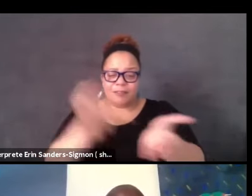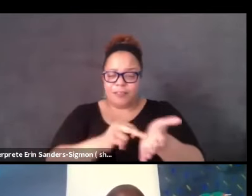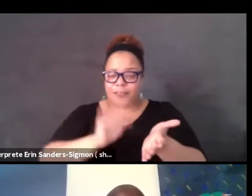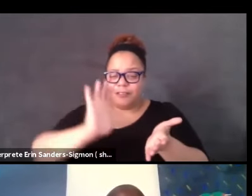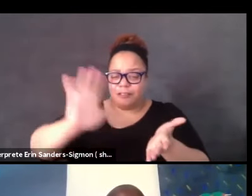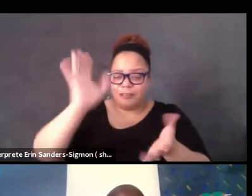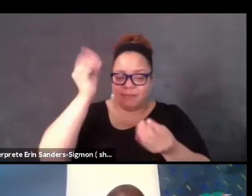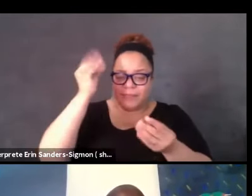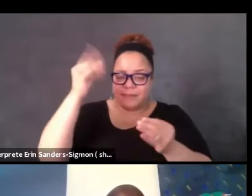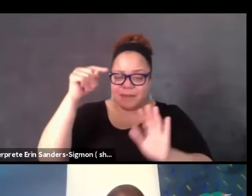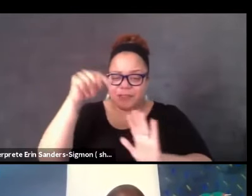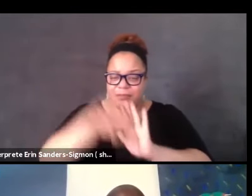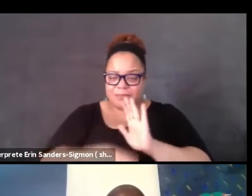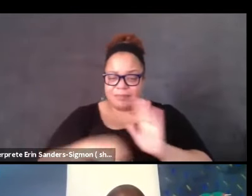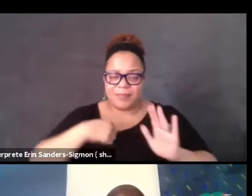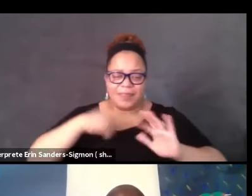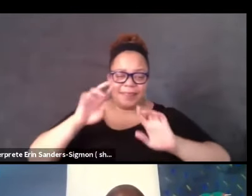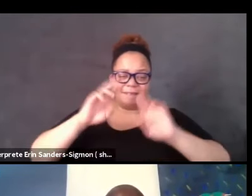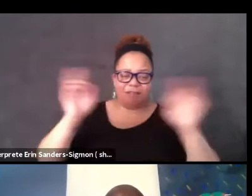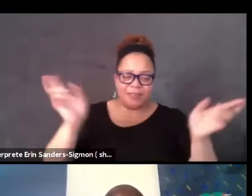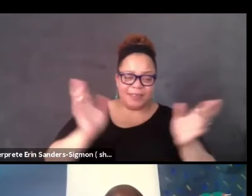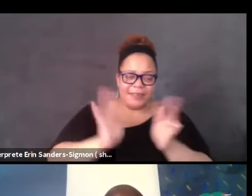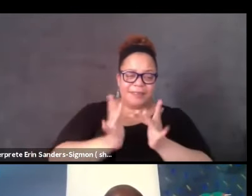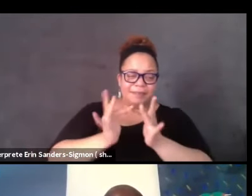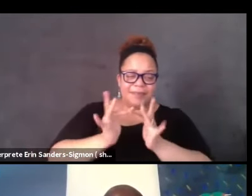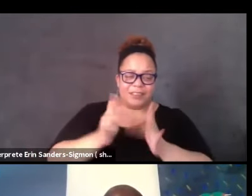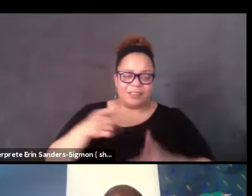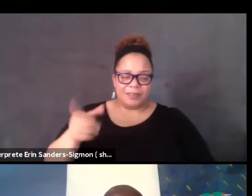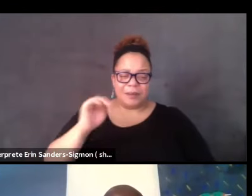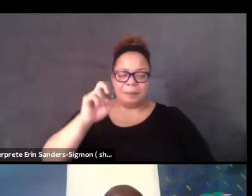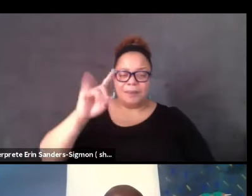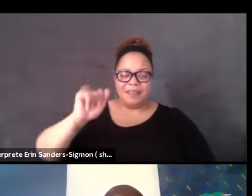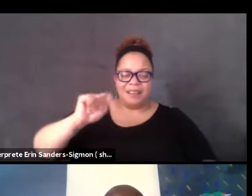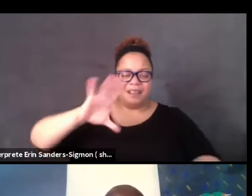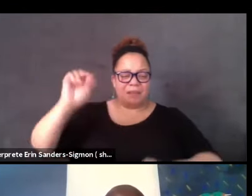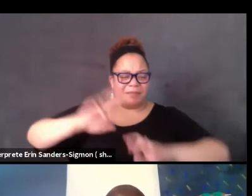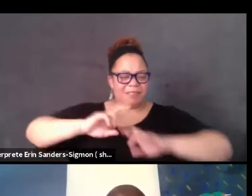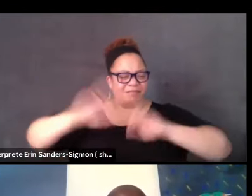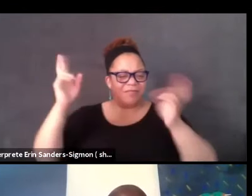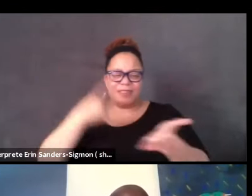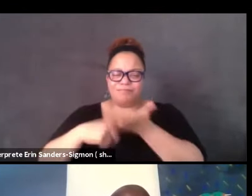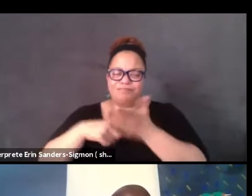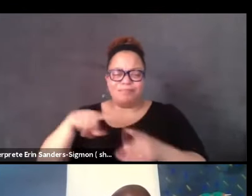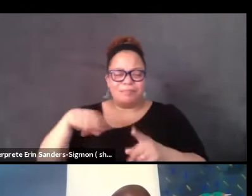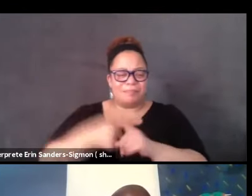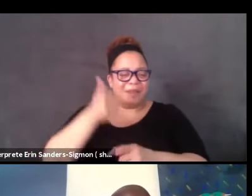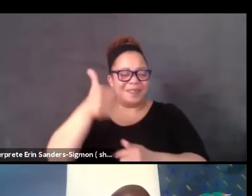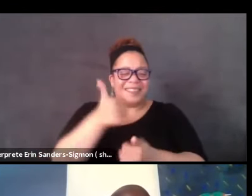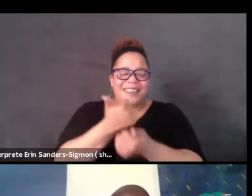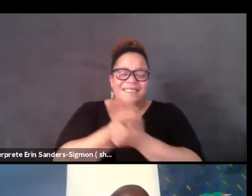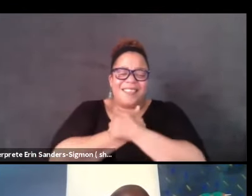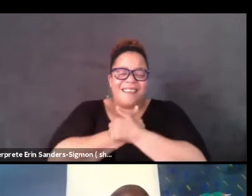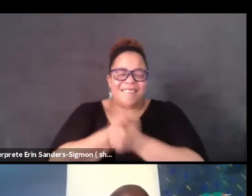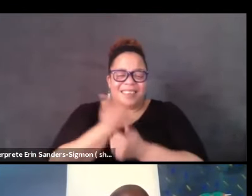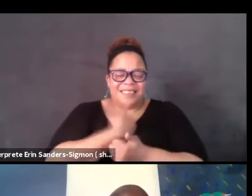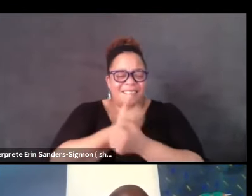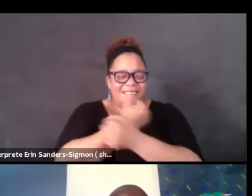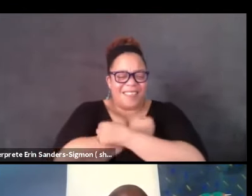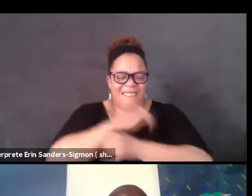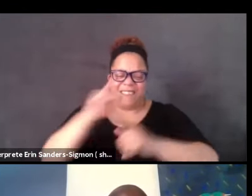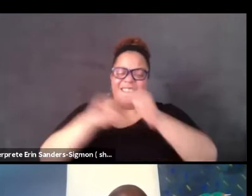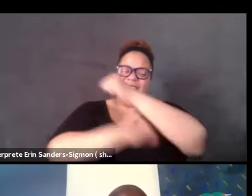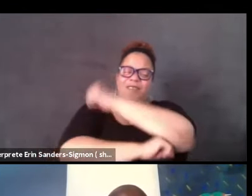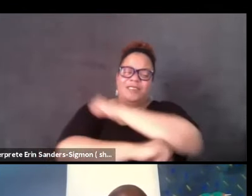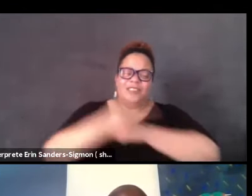radical self-love and body empowerment as the foundational tool of social justice, whose content reaches over 1 million people every